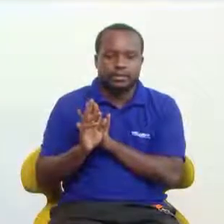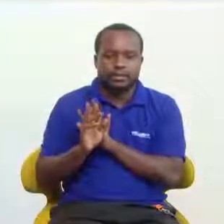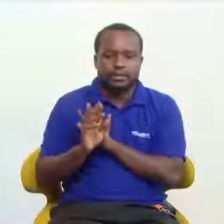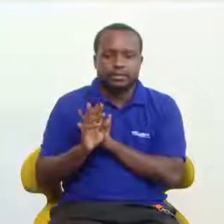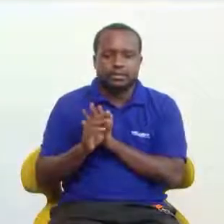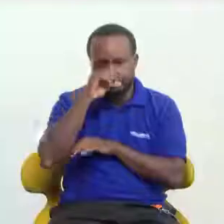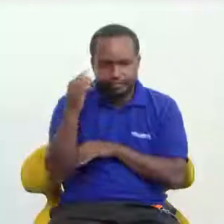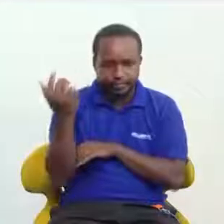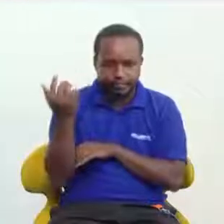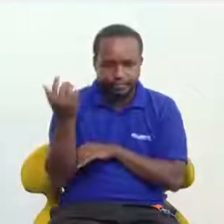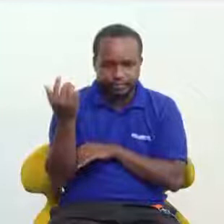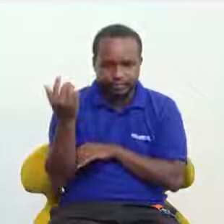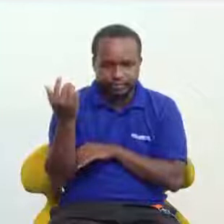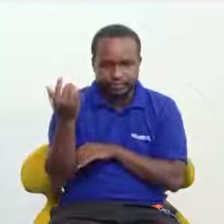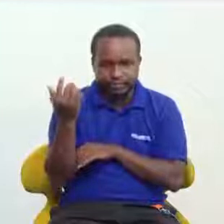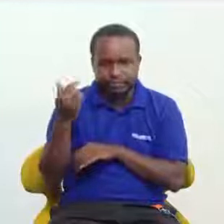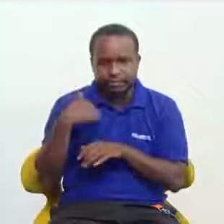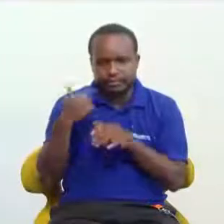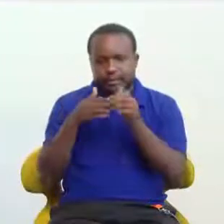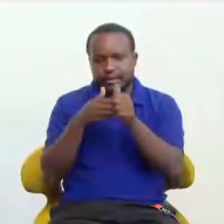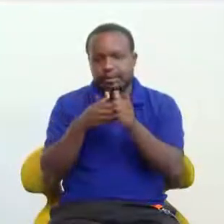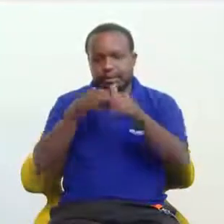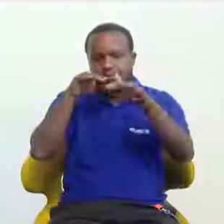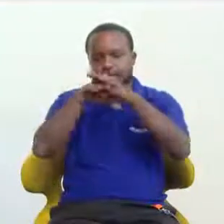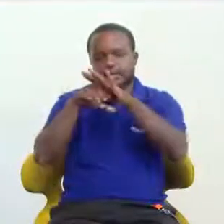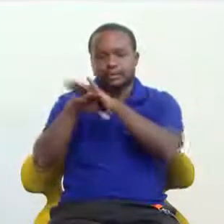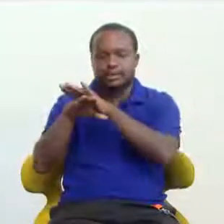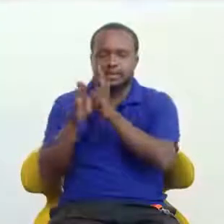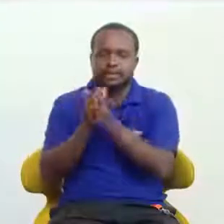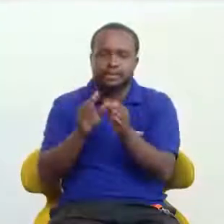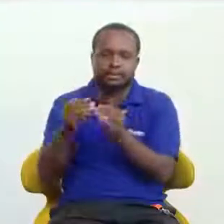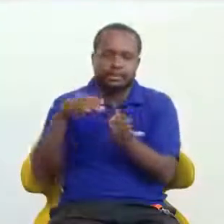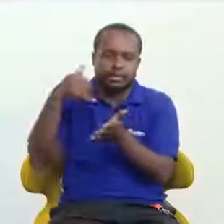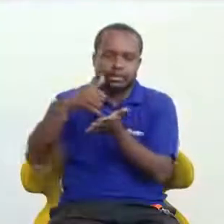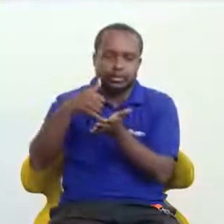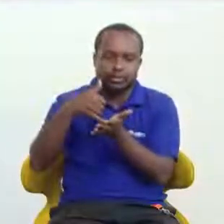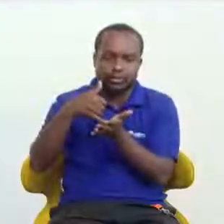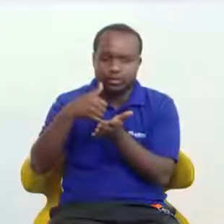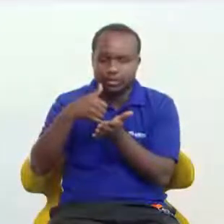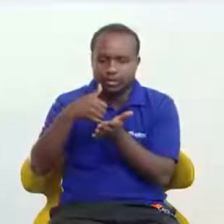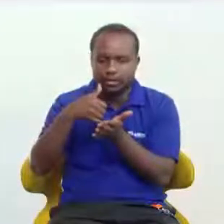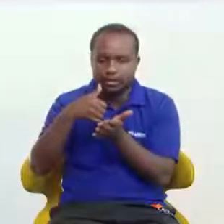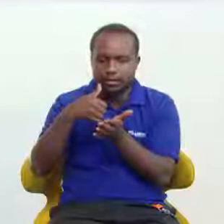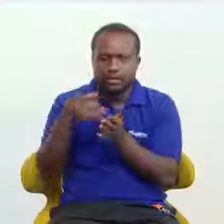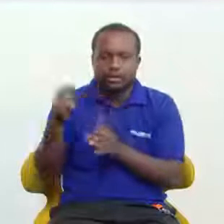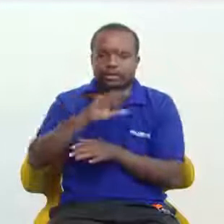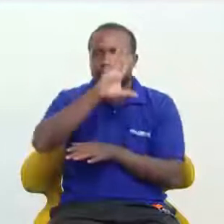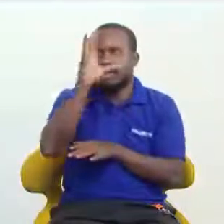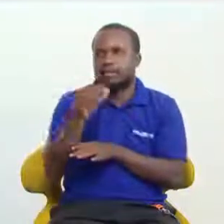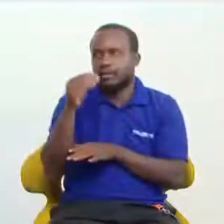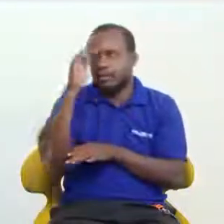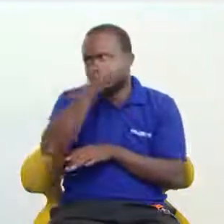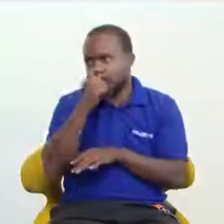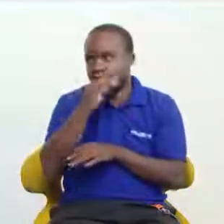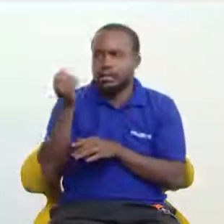tie. I am the EMEA lead for accessibility and disability inclusion. My job is to come to Europe, to Africa, to the Middle East, to